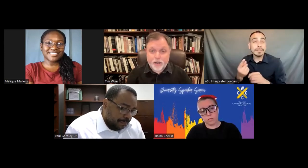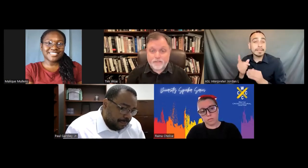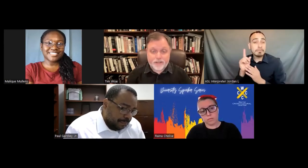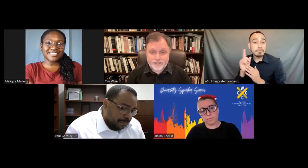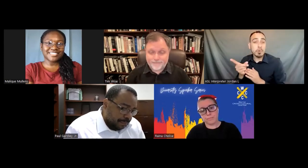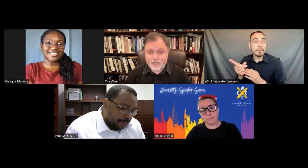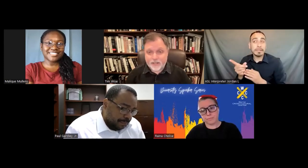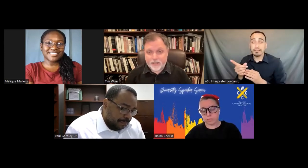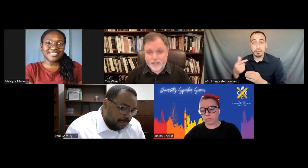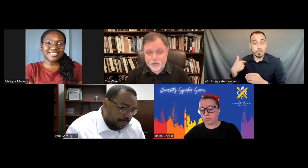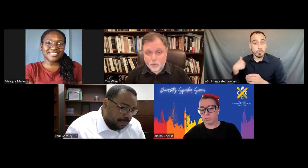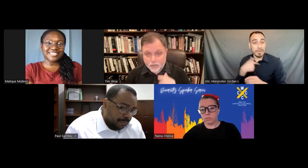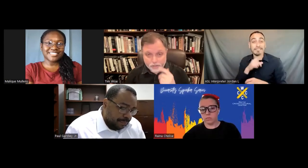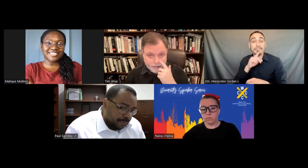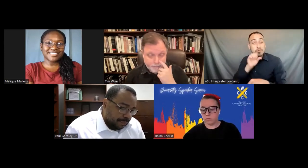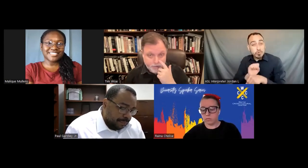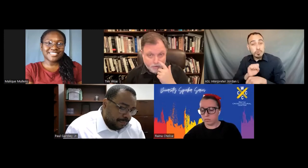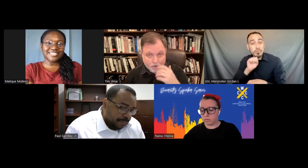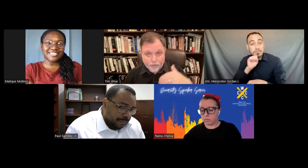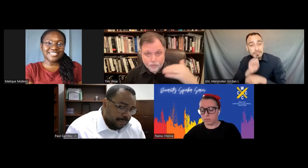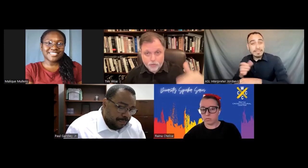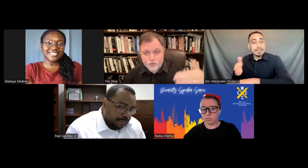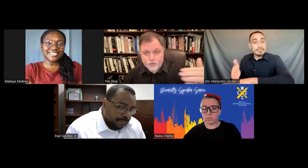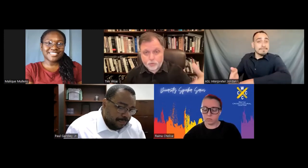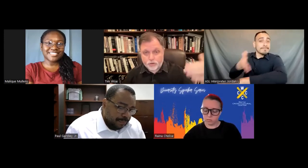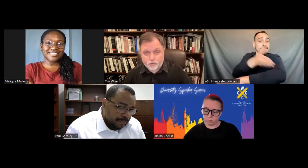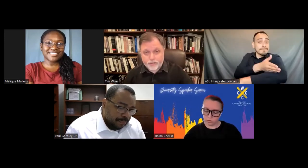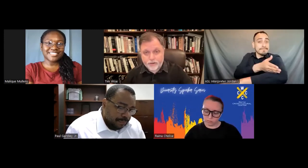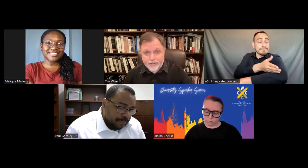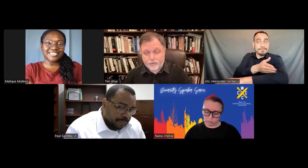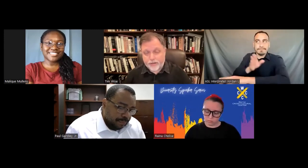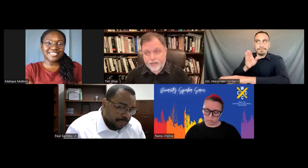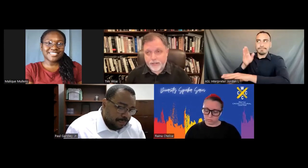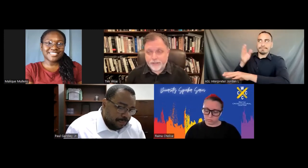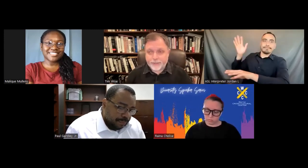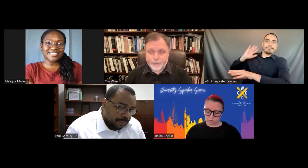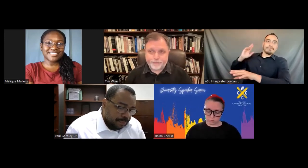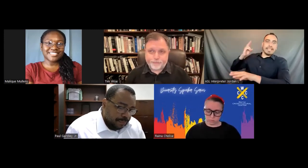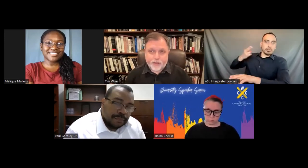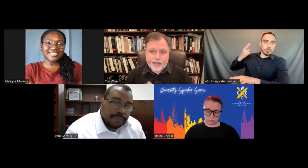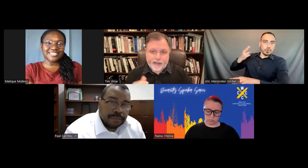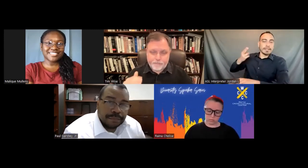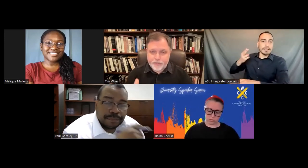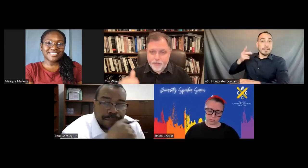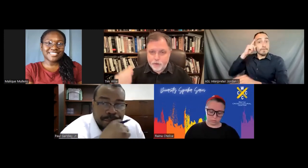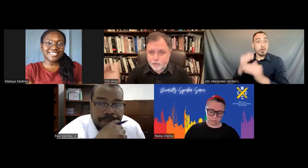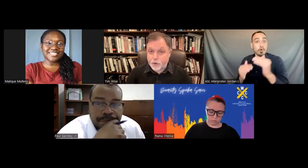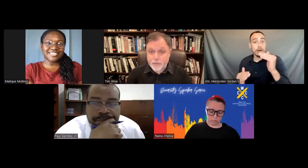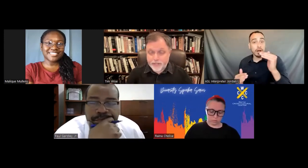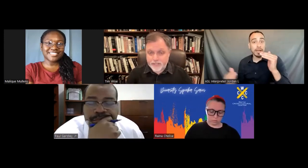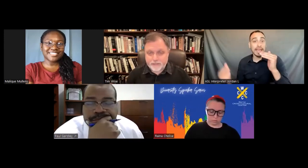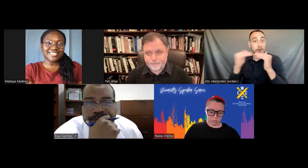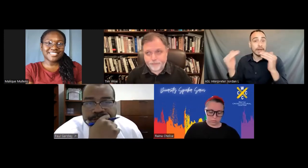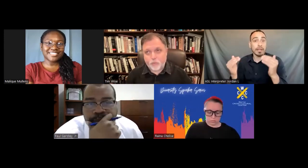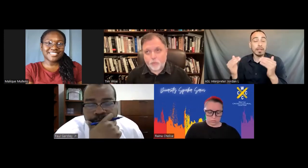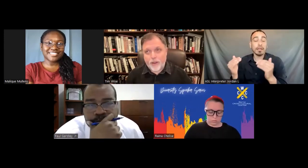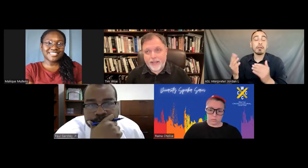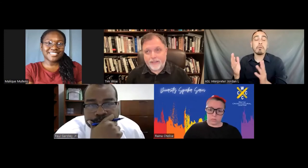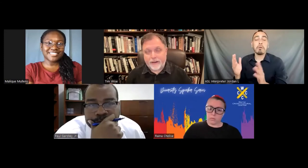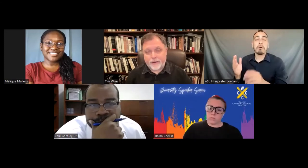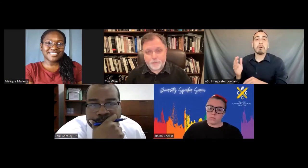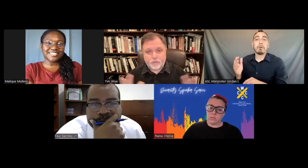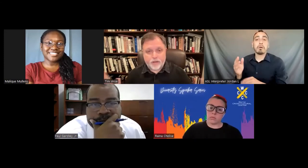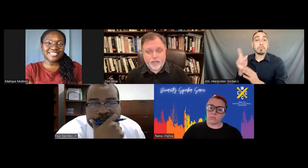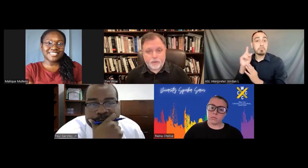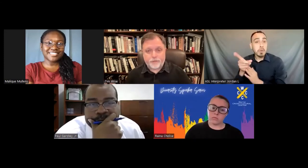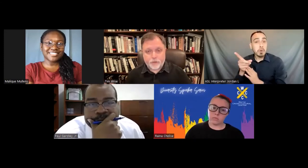made progress historically on the road toward greater equity have been those moments when